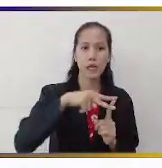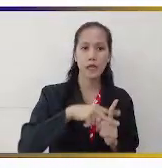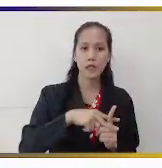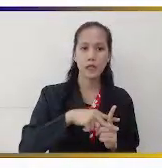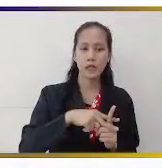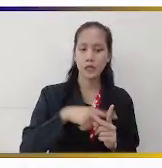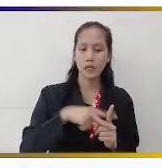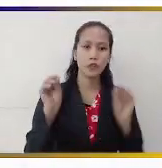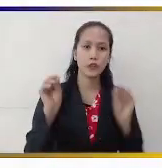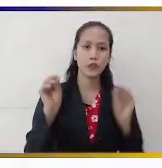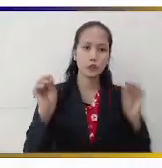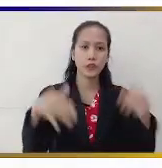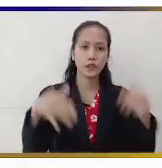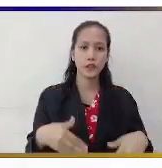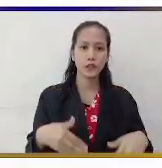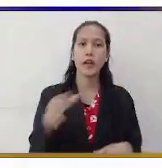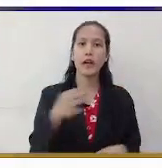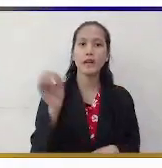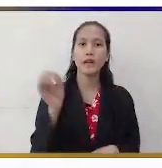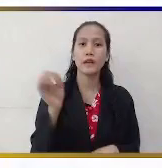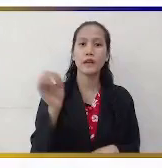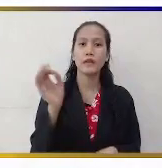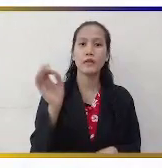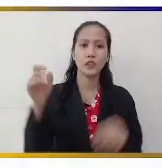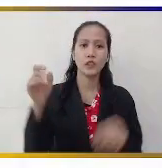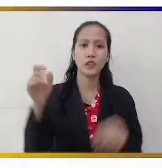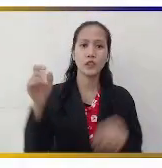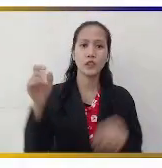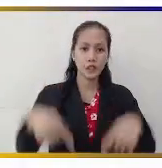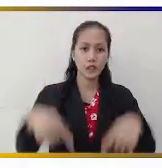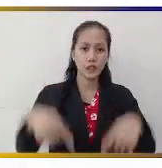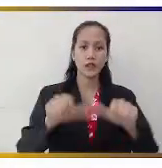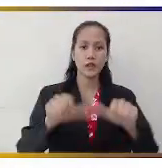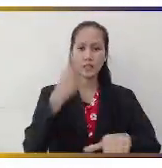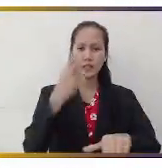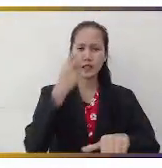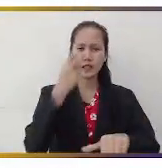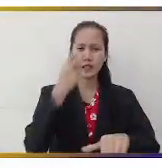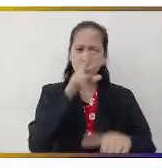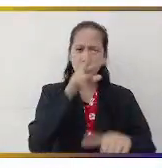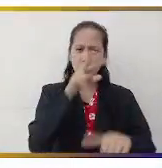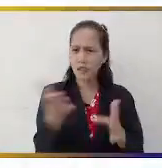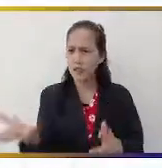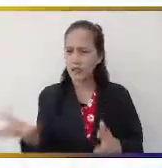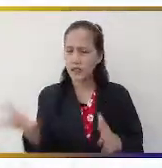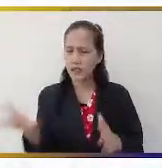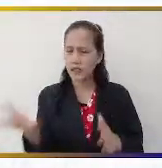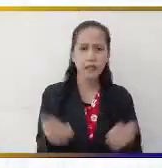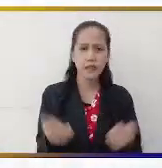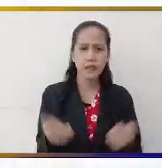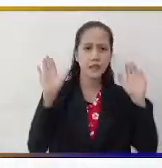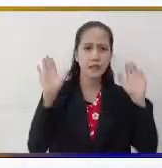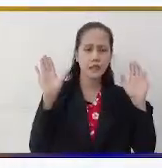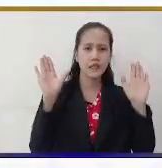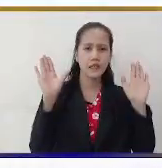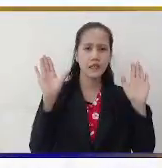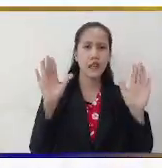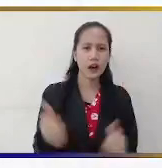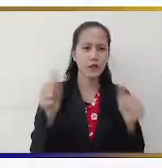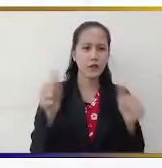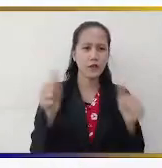preaching that? How does it apply to me? How can I see Jesus in that? How can I surrender anew and afresh? How can this help